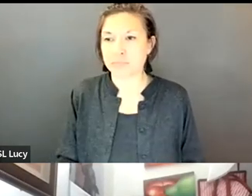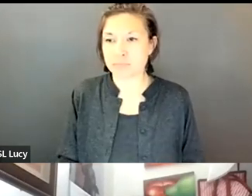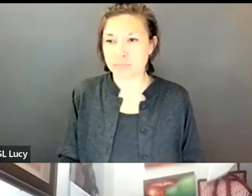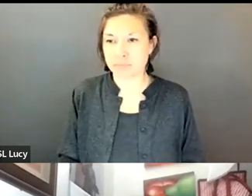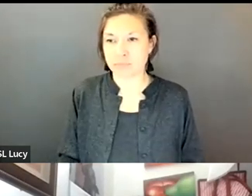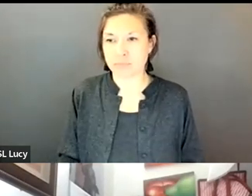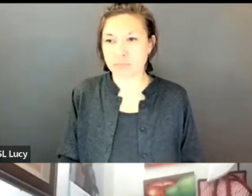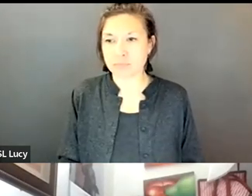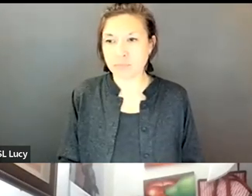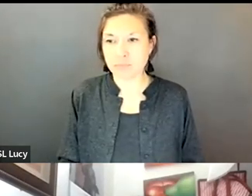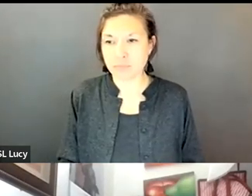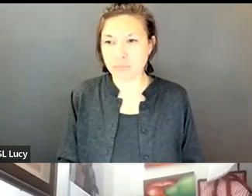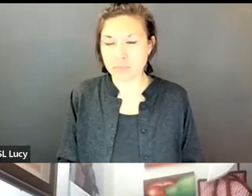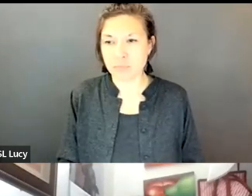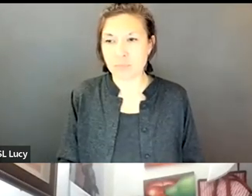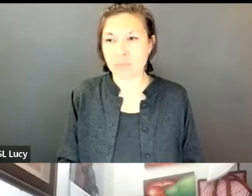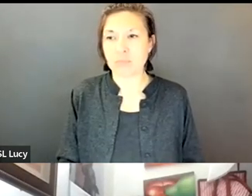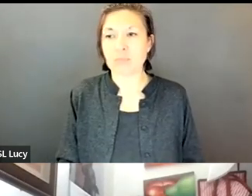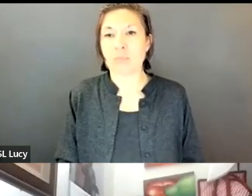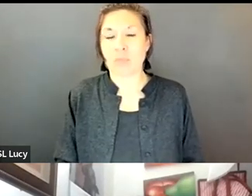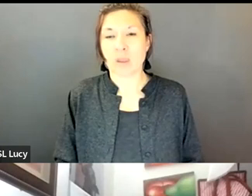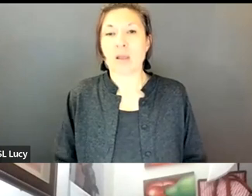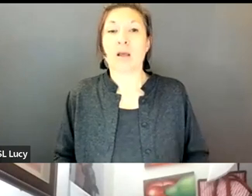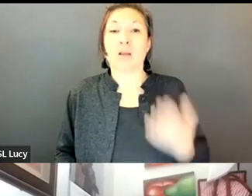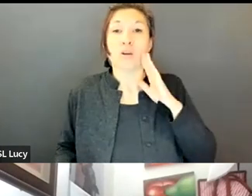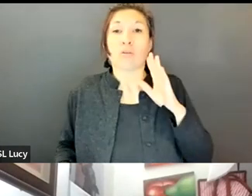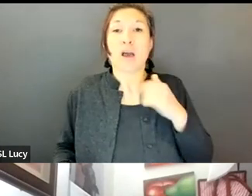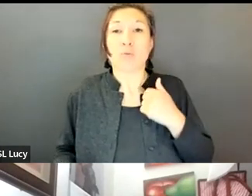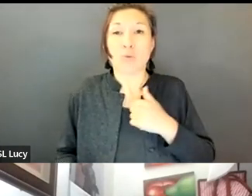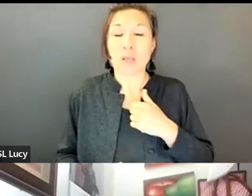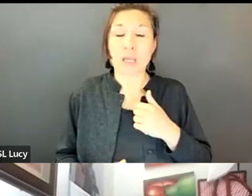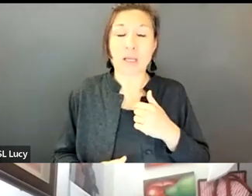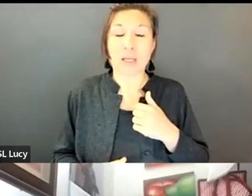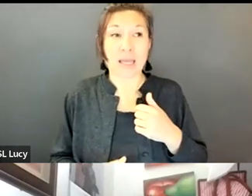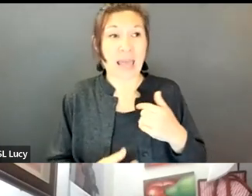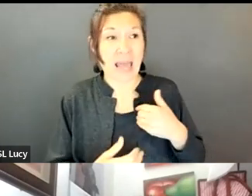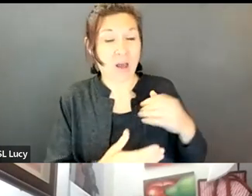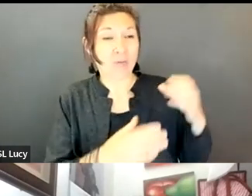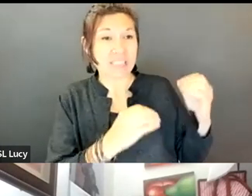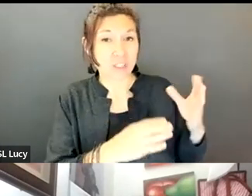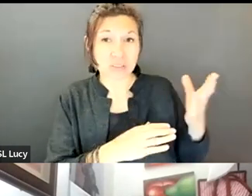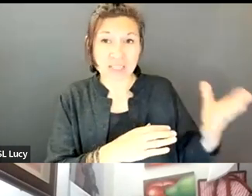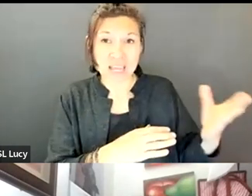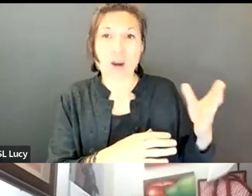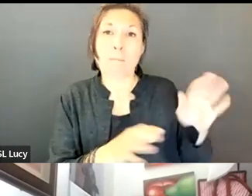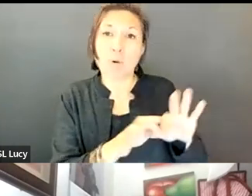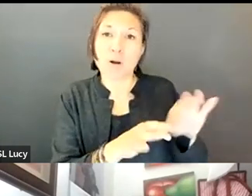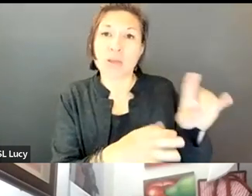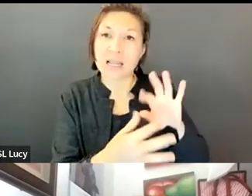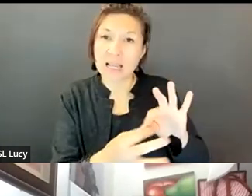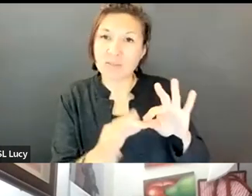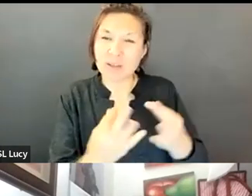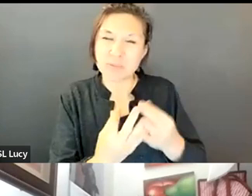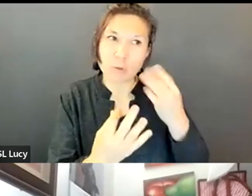because they see our students every day and they're meeting our families every day so as that starts to strengthen in our district and